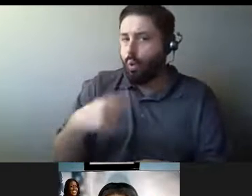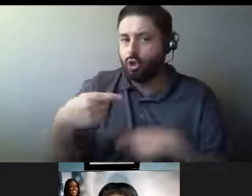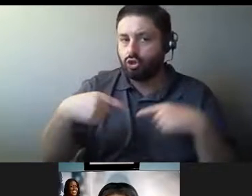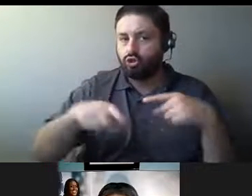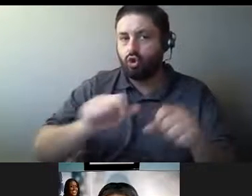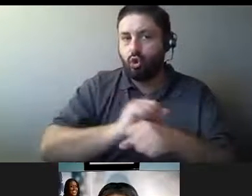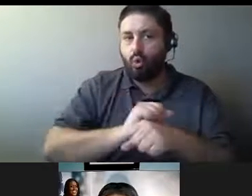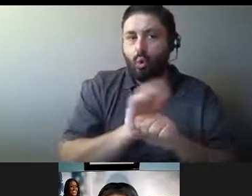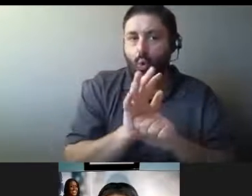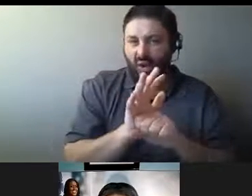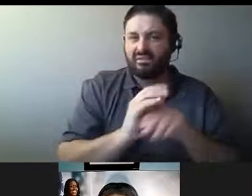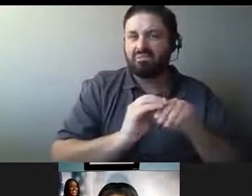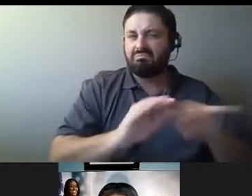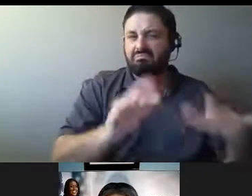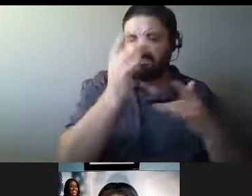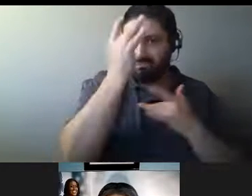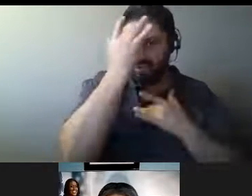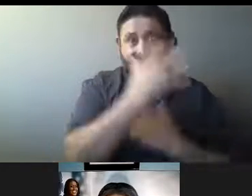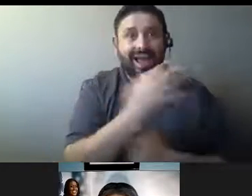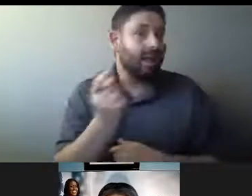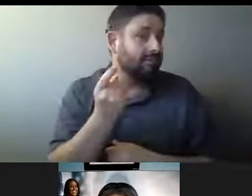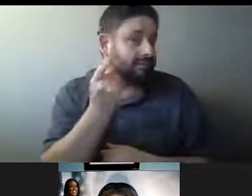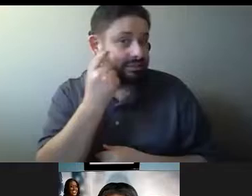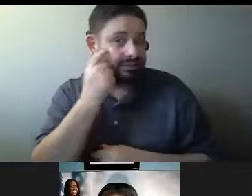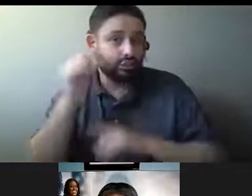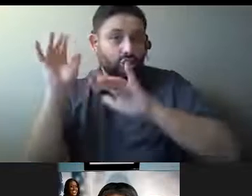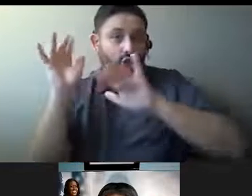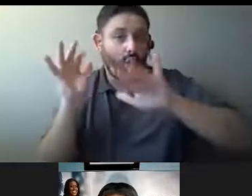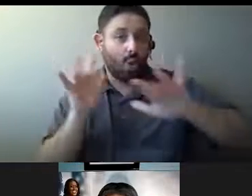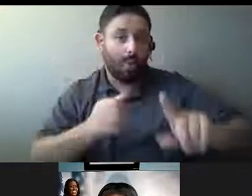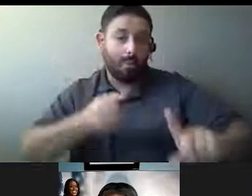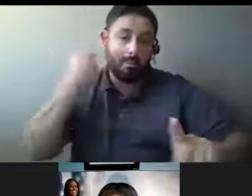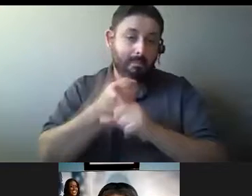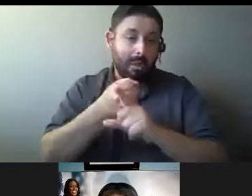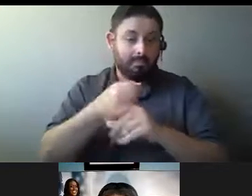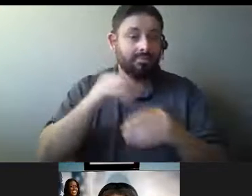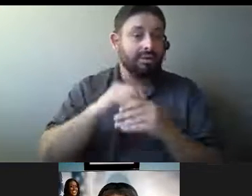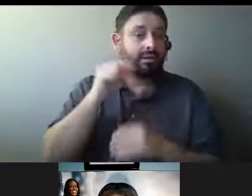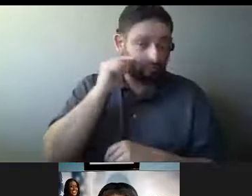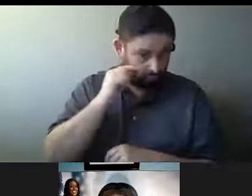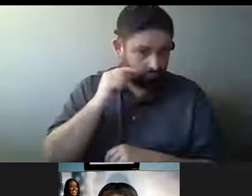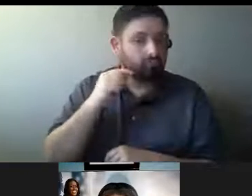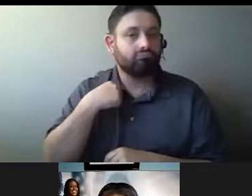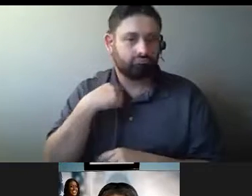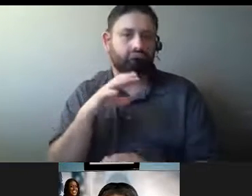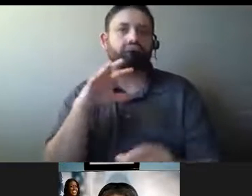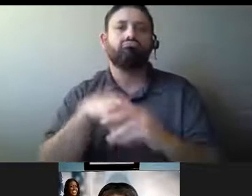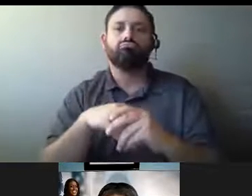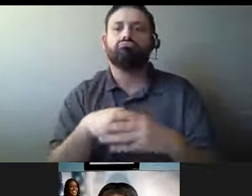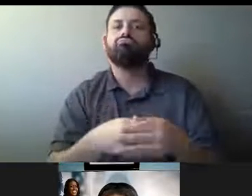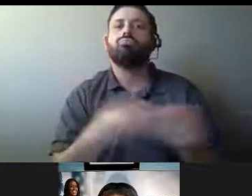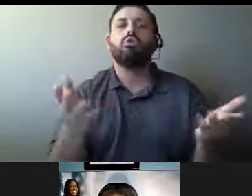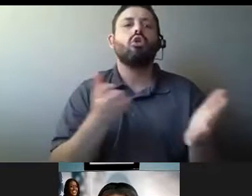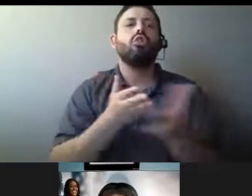COVID-19 pandemic, but also during the recent snowstorm that we saw throughout the city. So I think that through